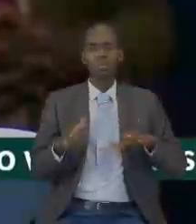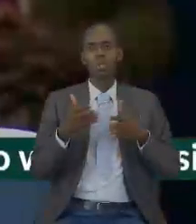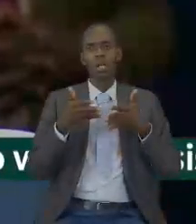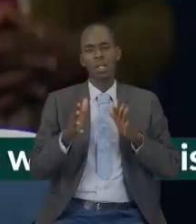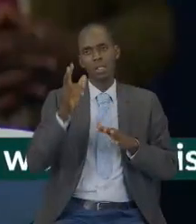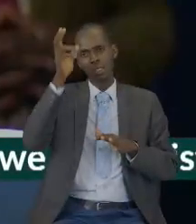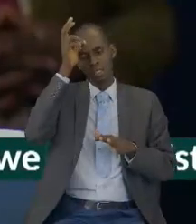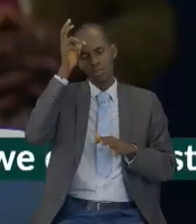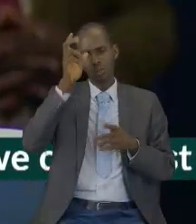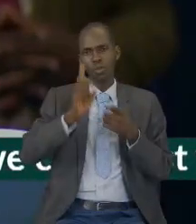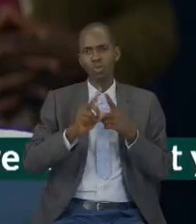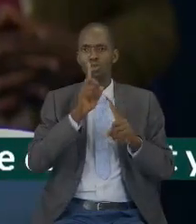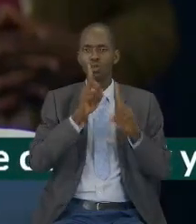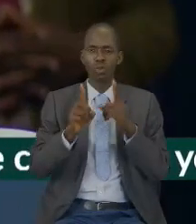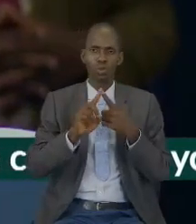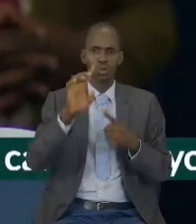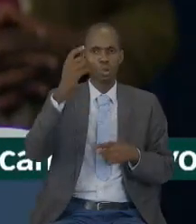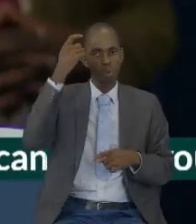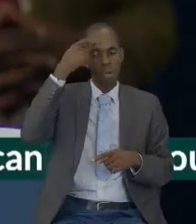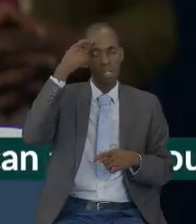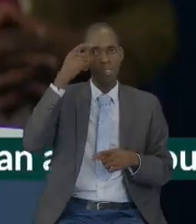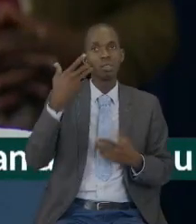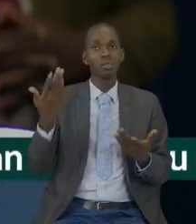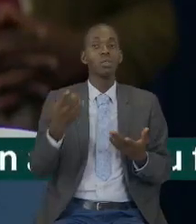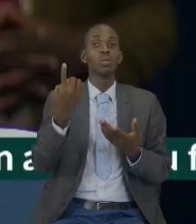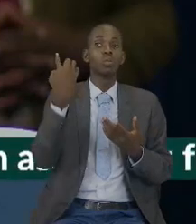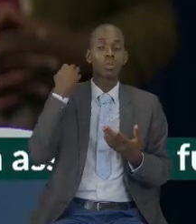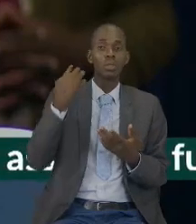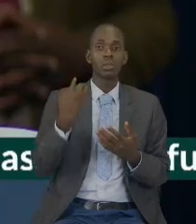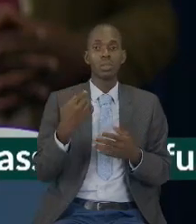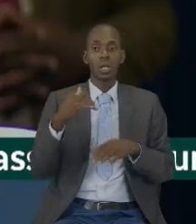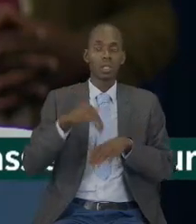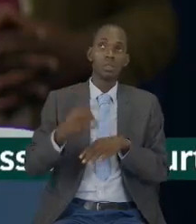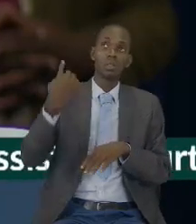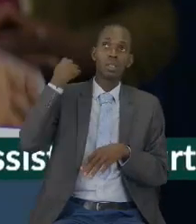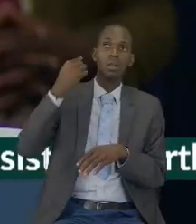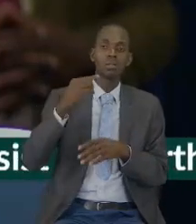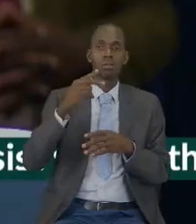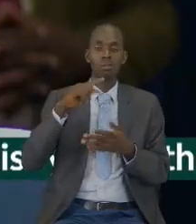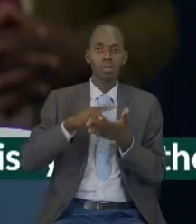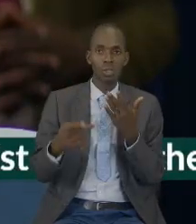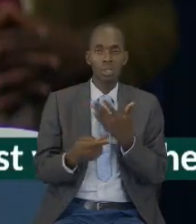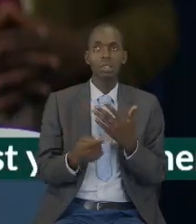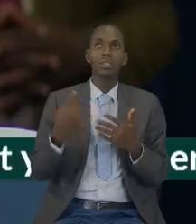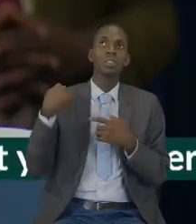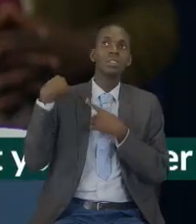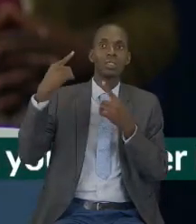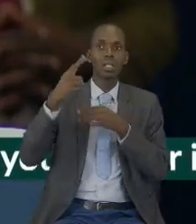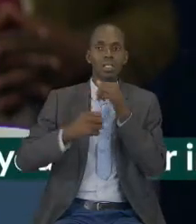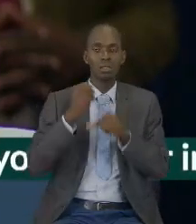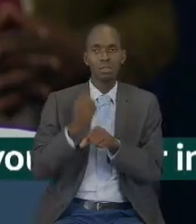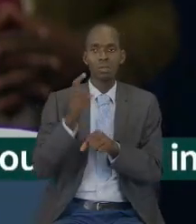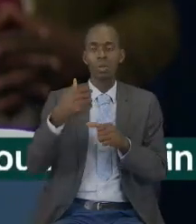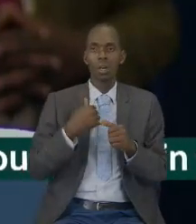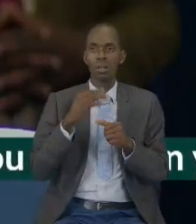final. It's a final. It's a last night. You can't miss tonight. Tomorrow we are no more here. So it's a last chance,